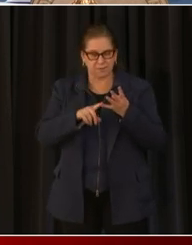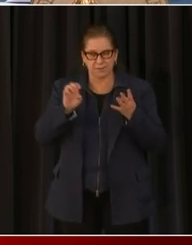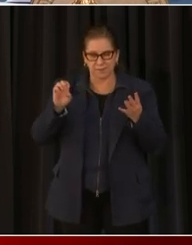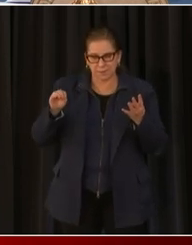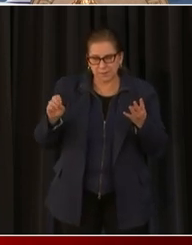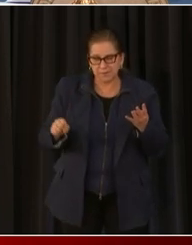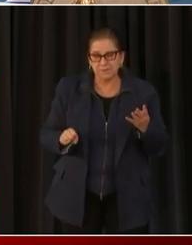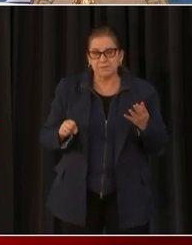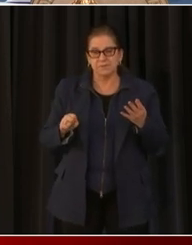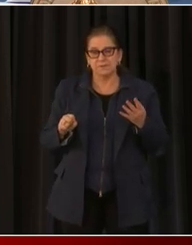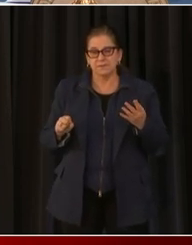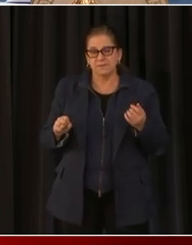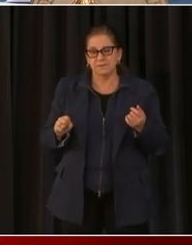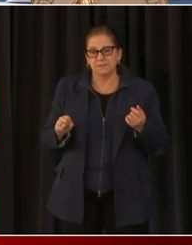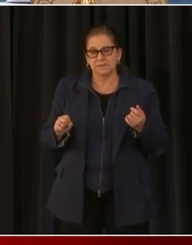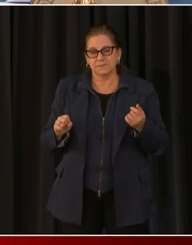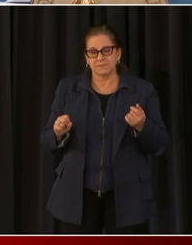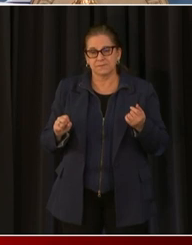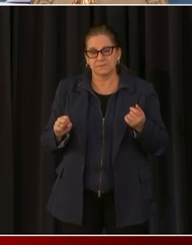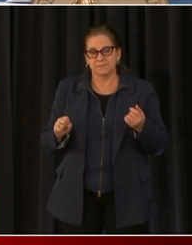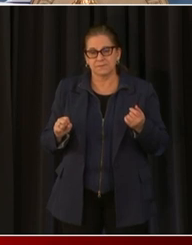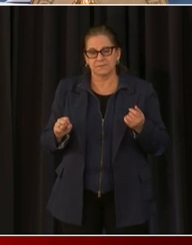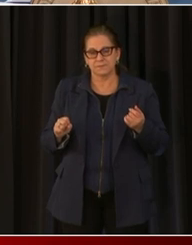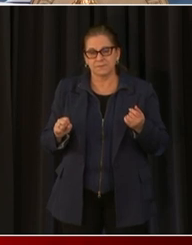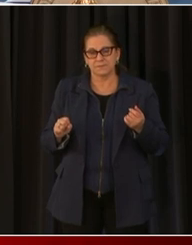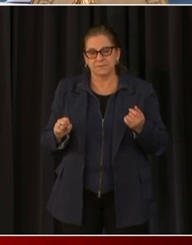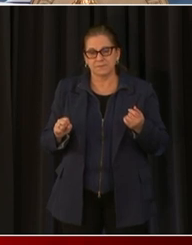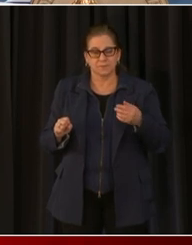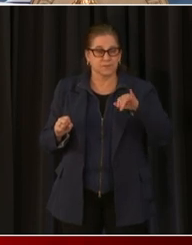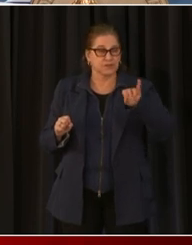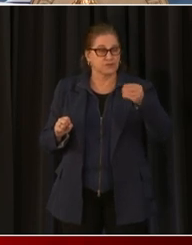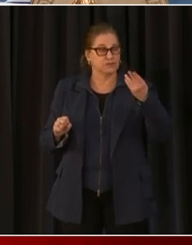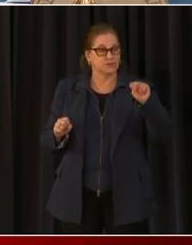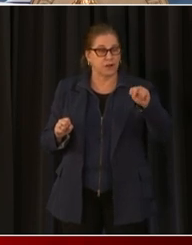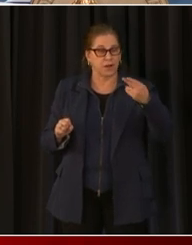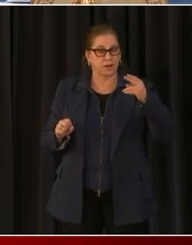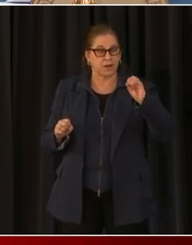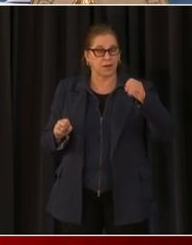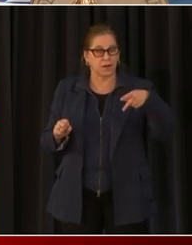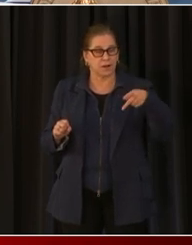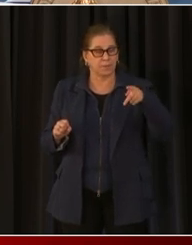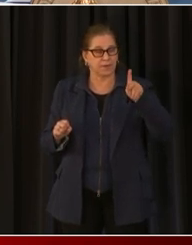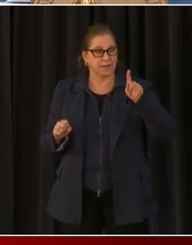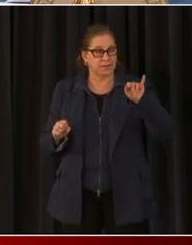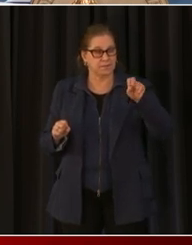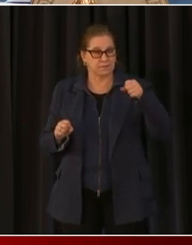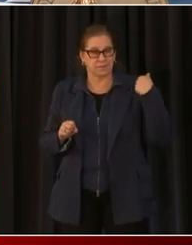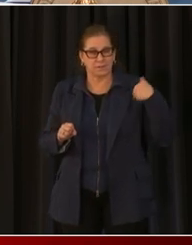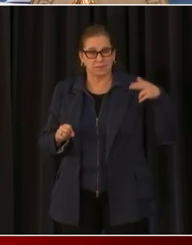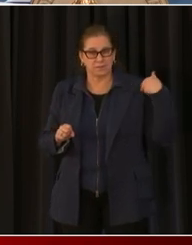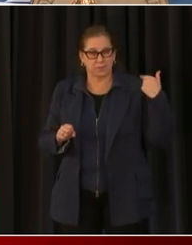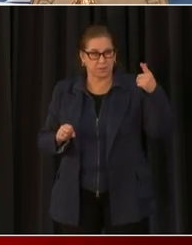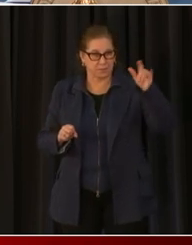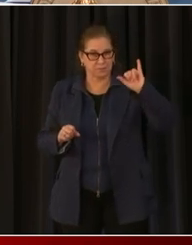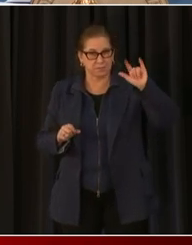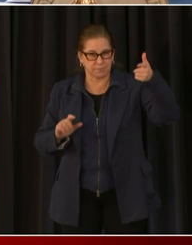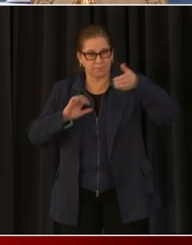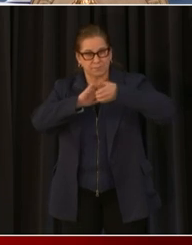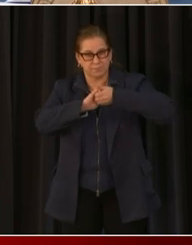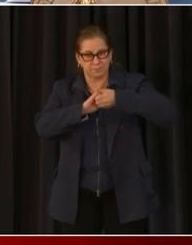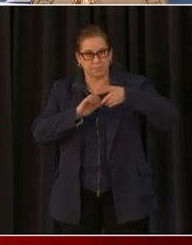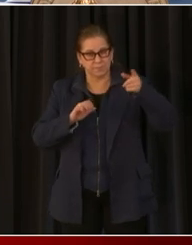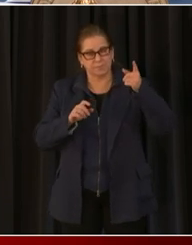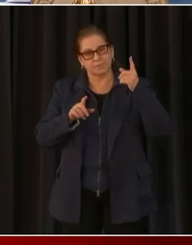is doing a special initiative for us for senior housing properties, and Unity